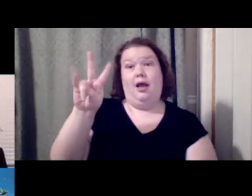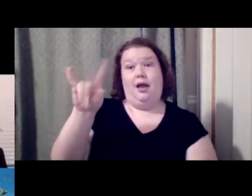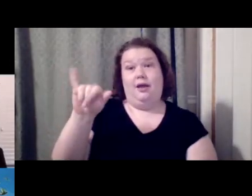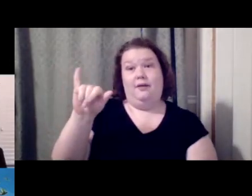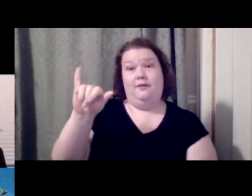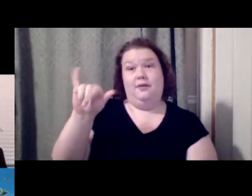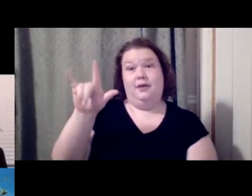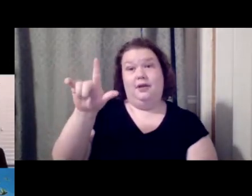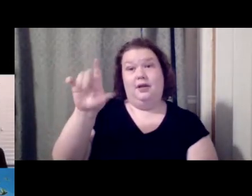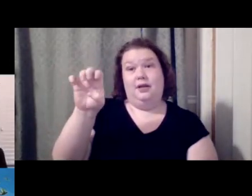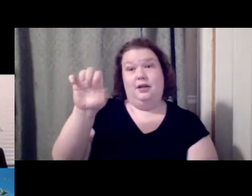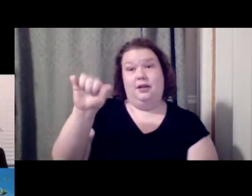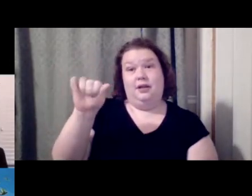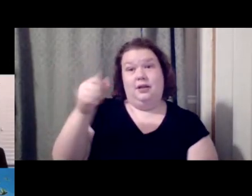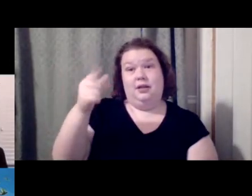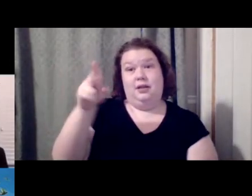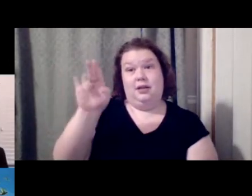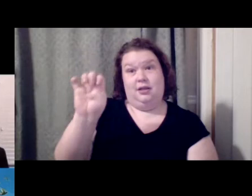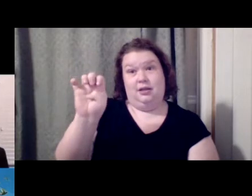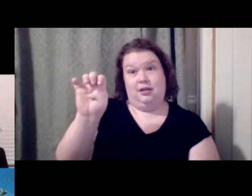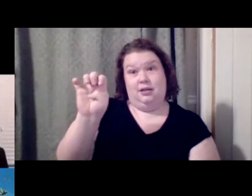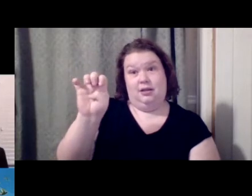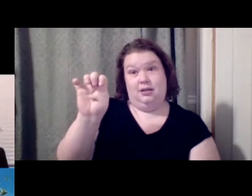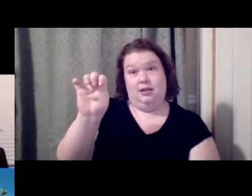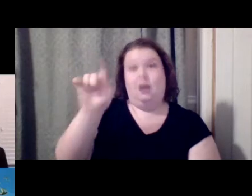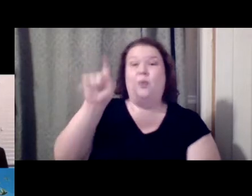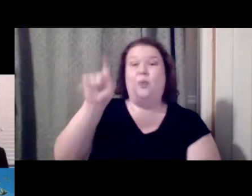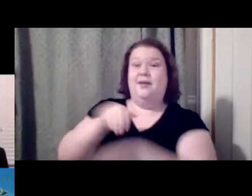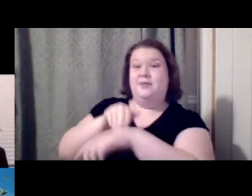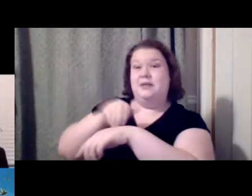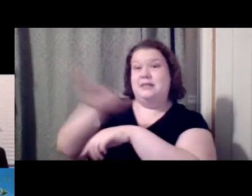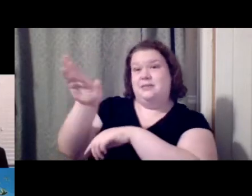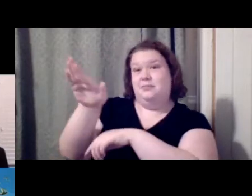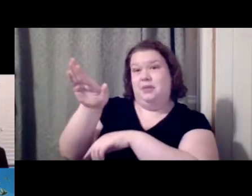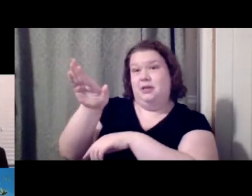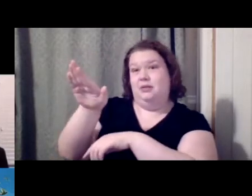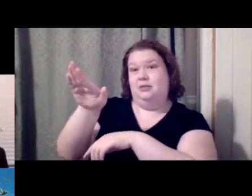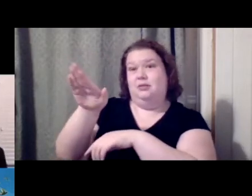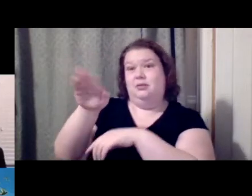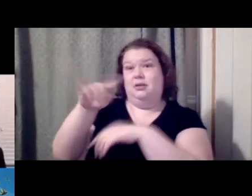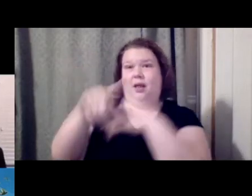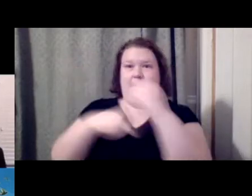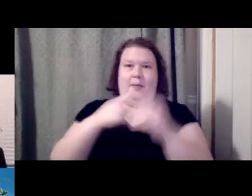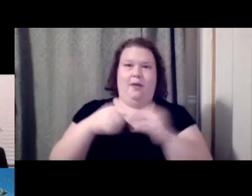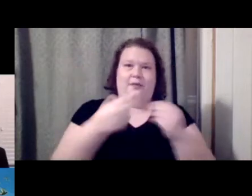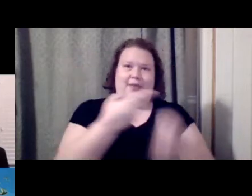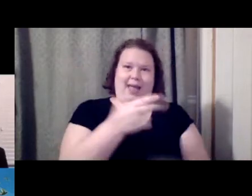profile of the high school. We have to submit a profile. And I think,